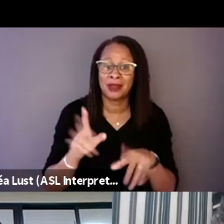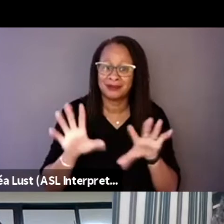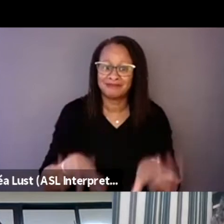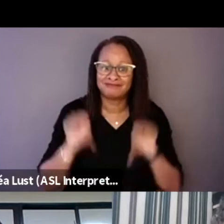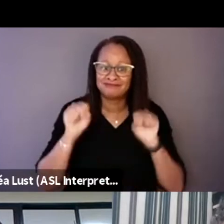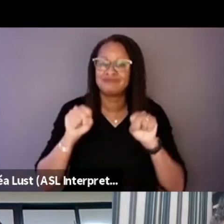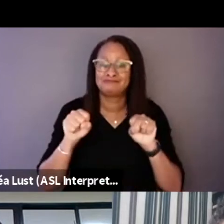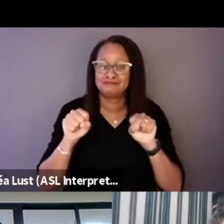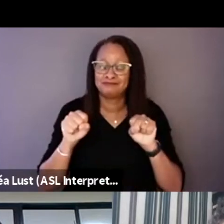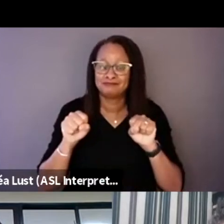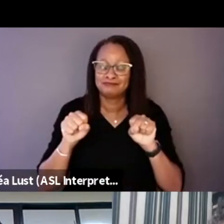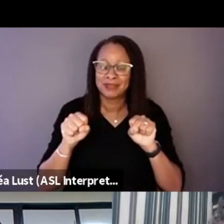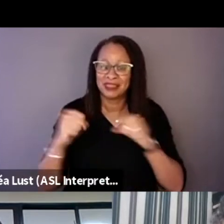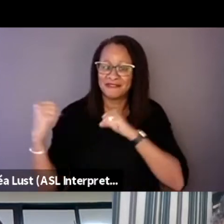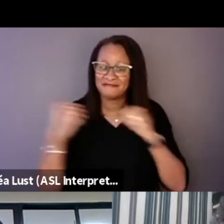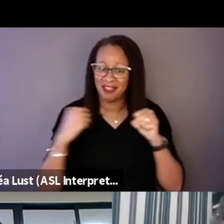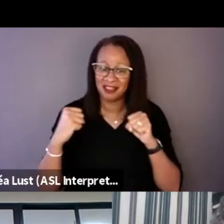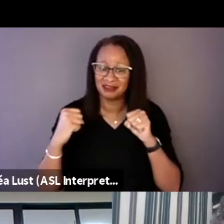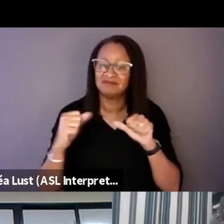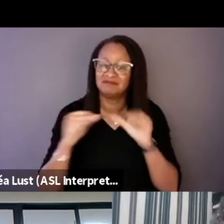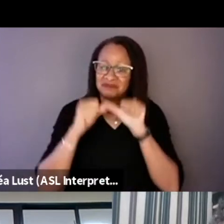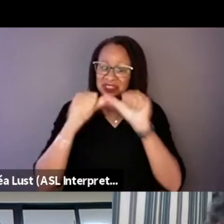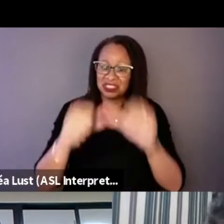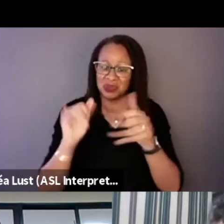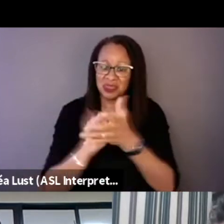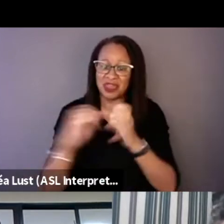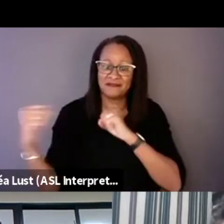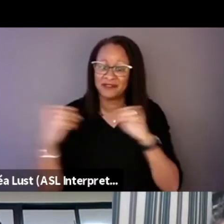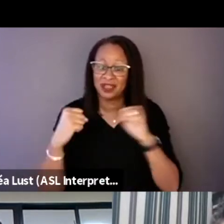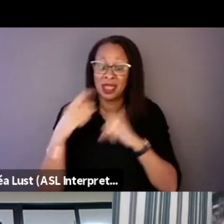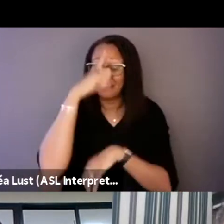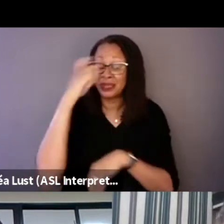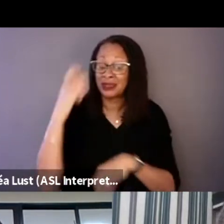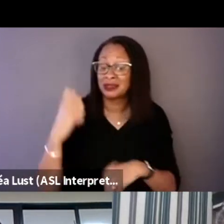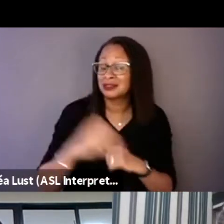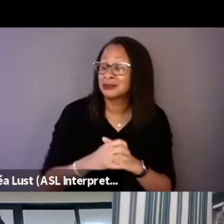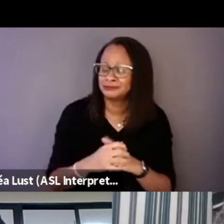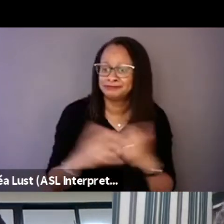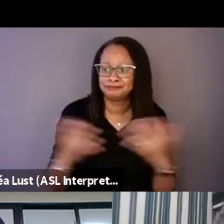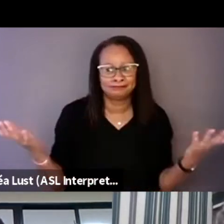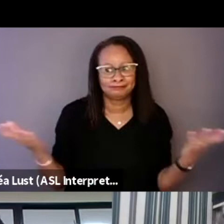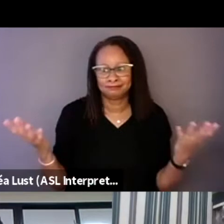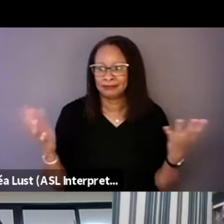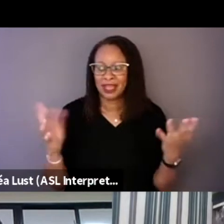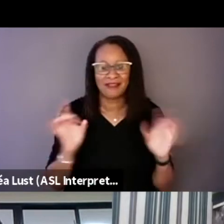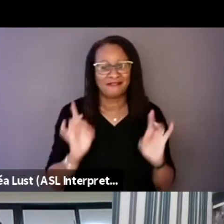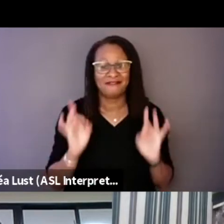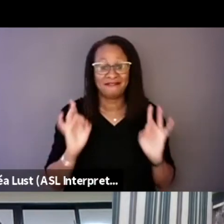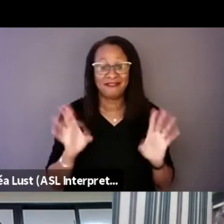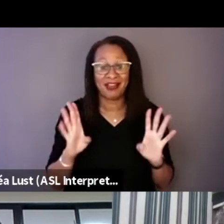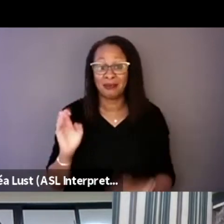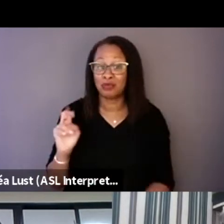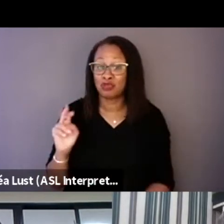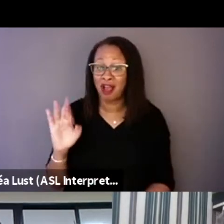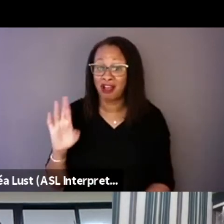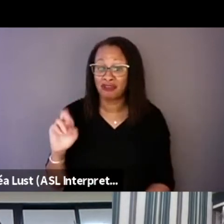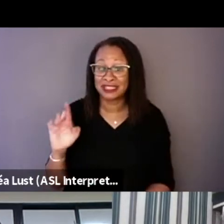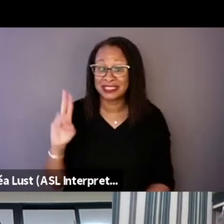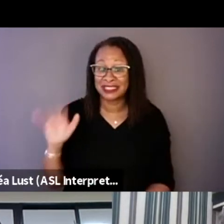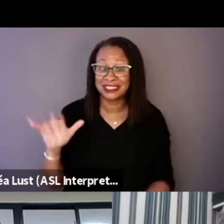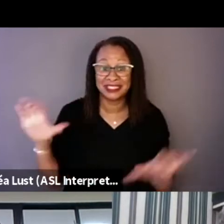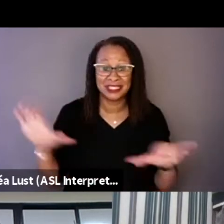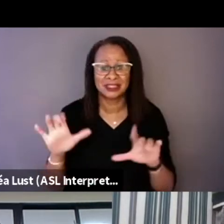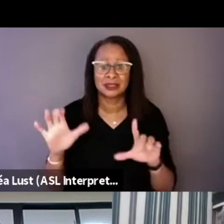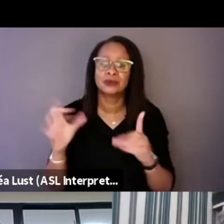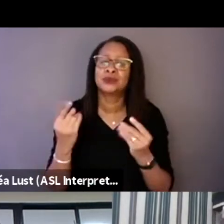baton and continuing the fight, because this is what violent bureaucracy does. It hits you and hits